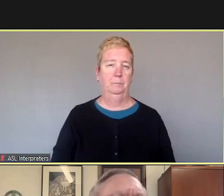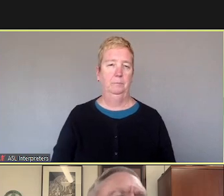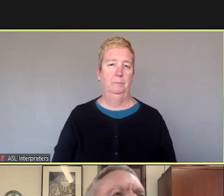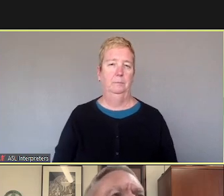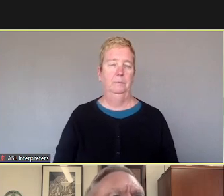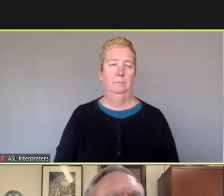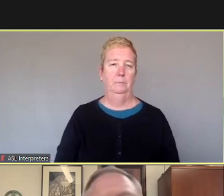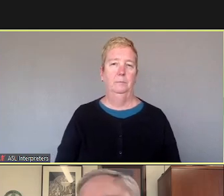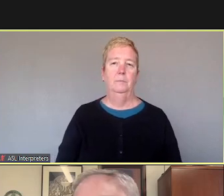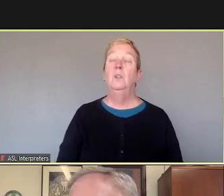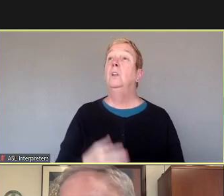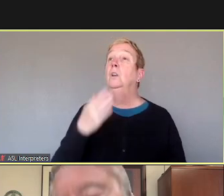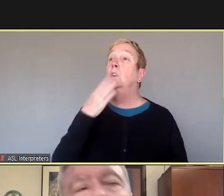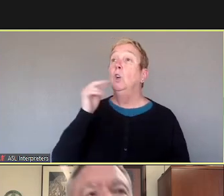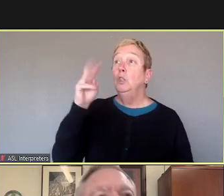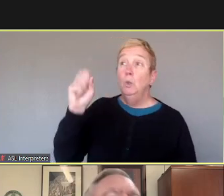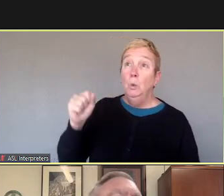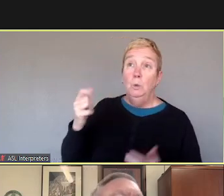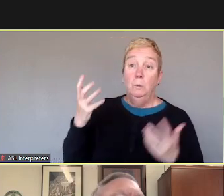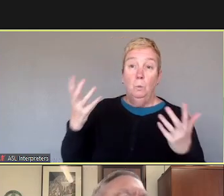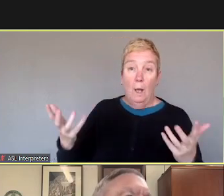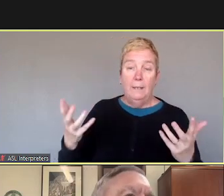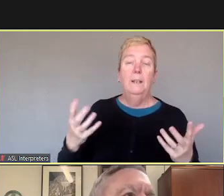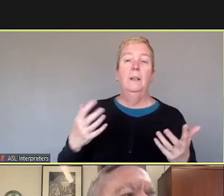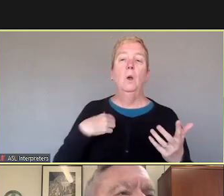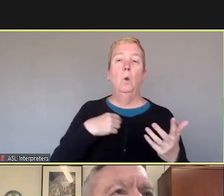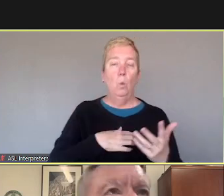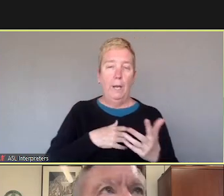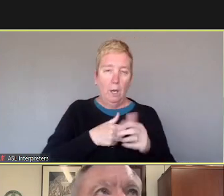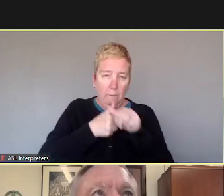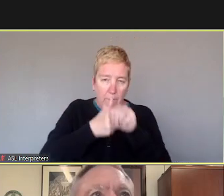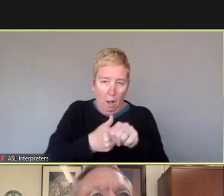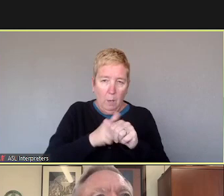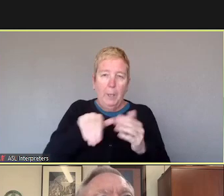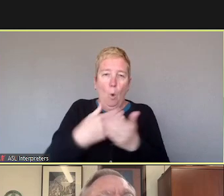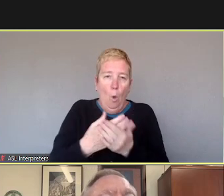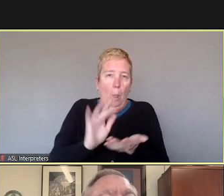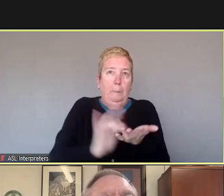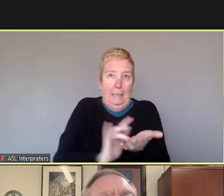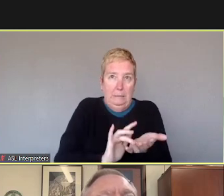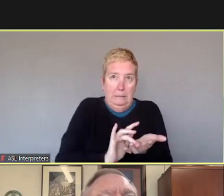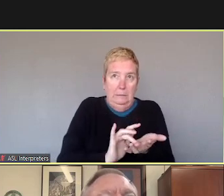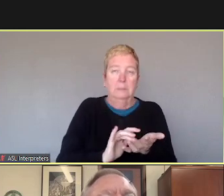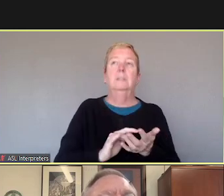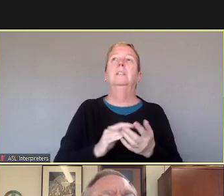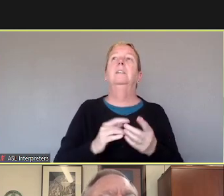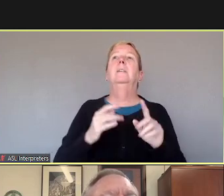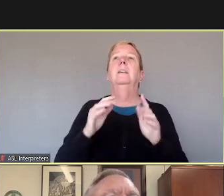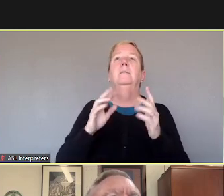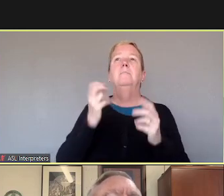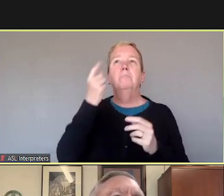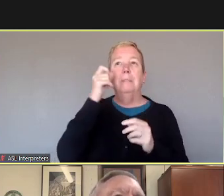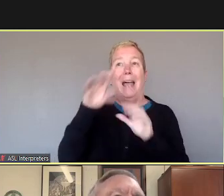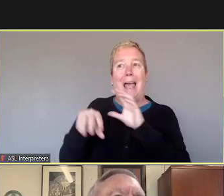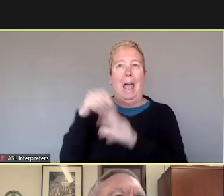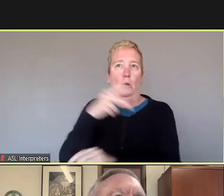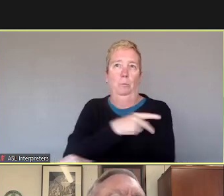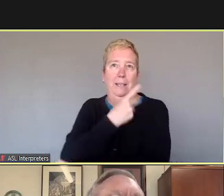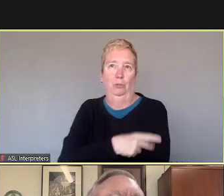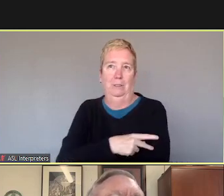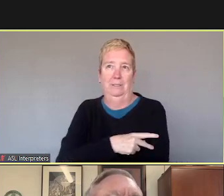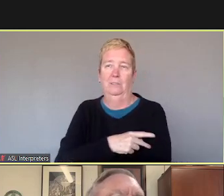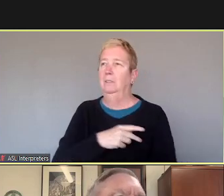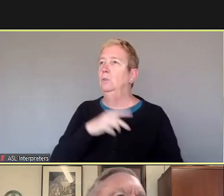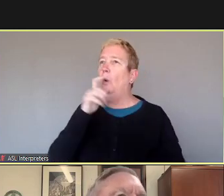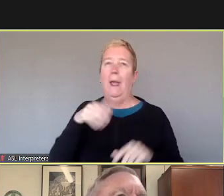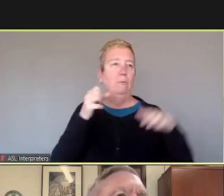The good news, we're tracking all the therapies for COVID that can be given as an outpatient treatment and that are effective.